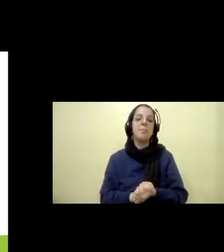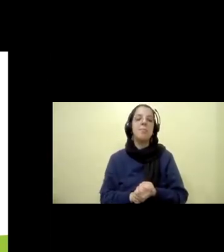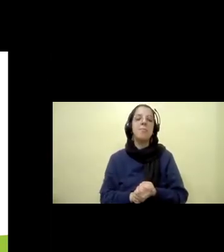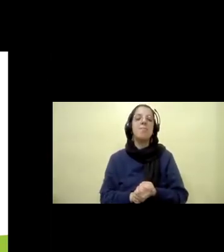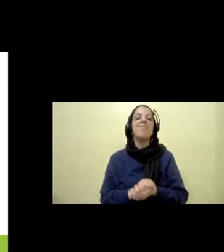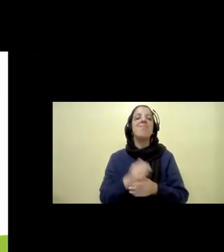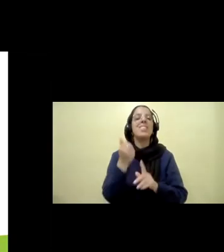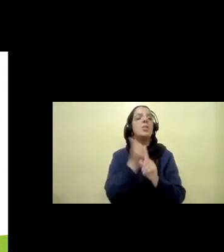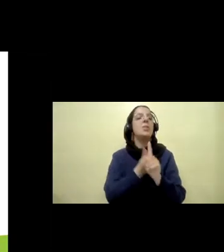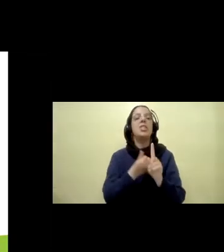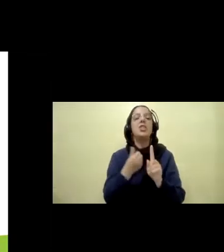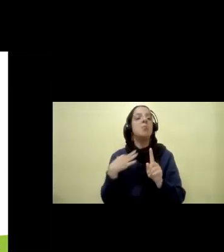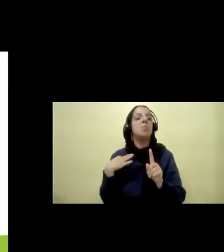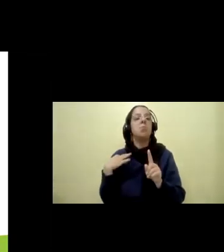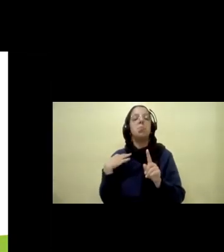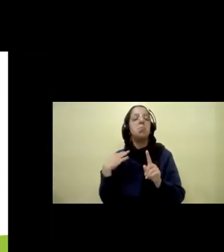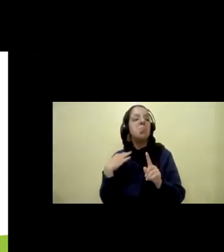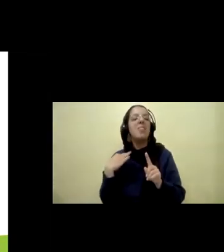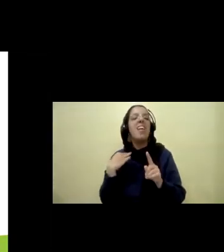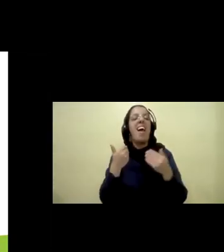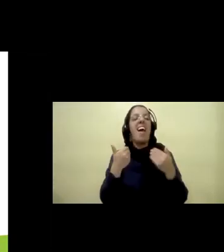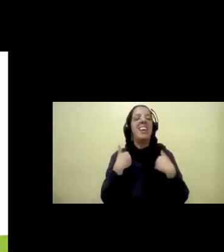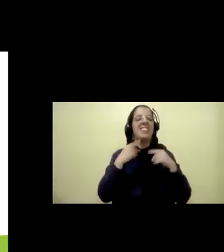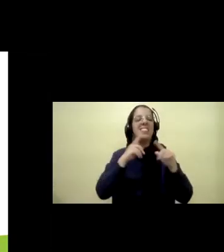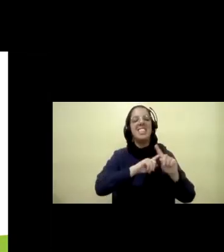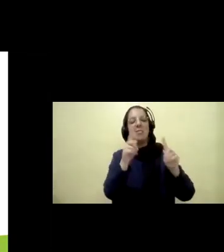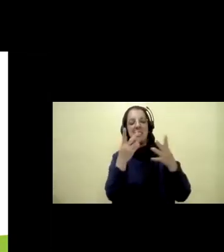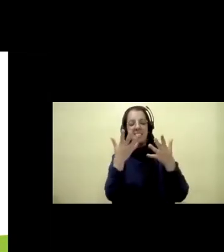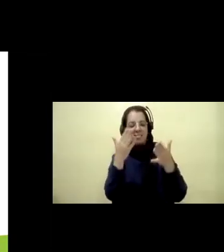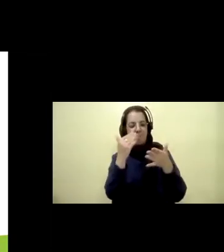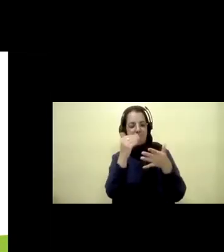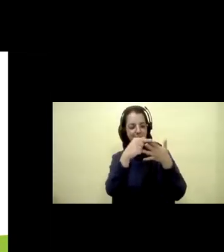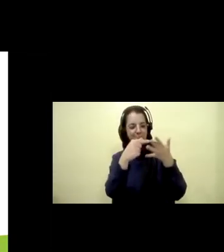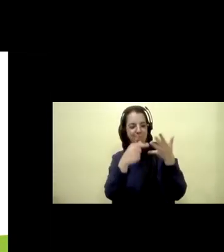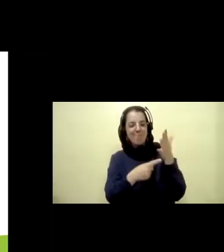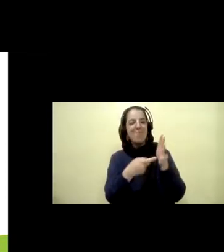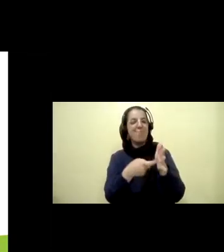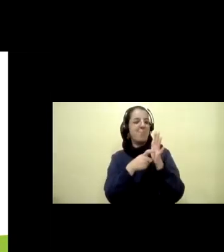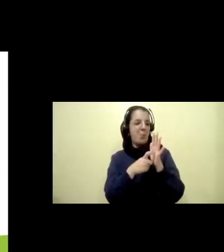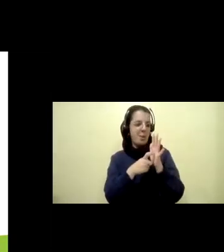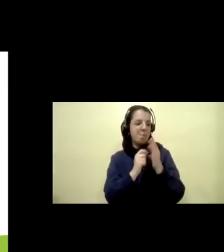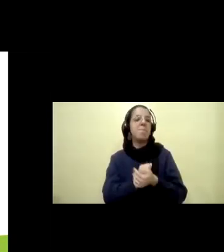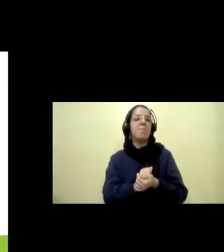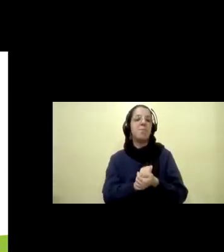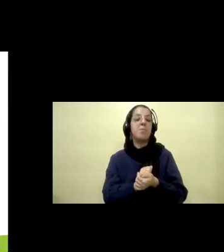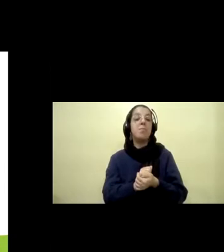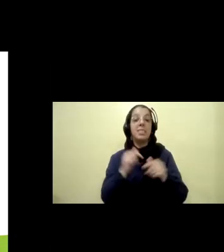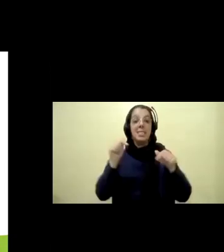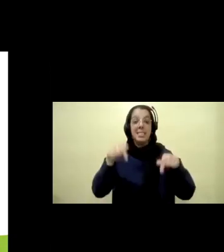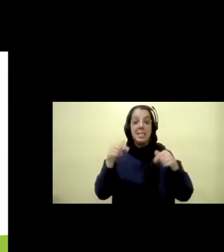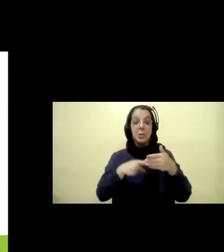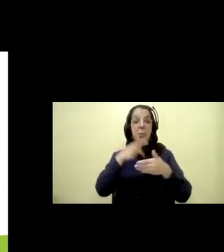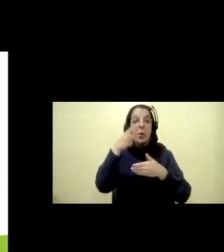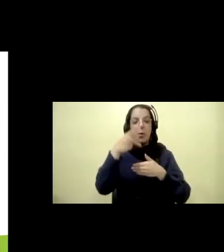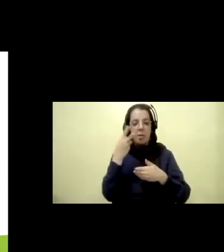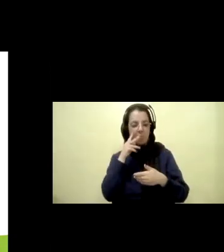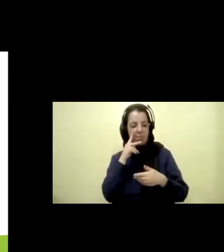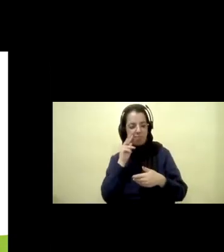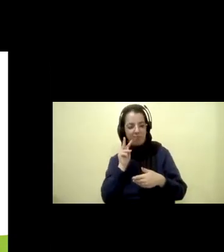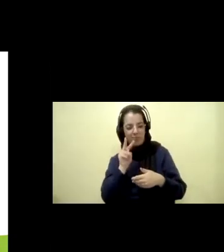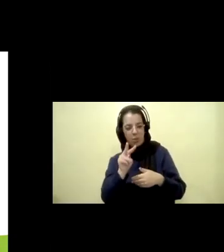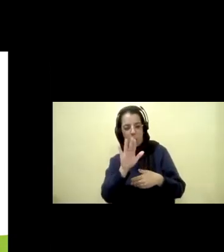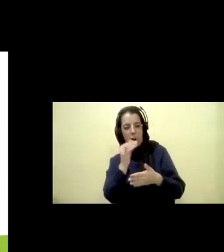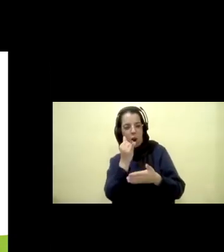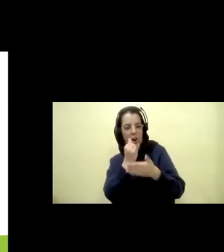application assessment criteria. For this program, they'll be looking at artistic merit,